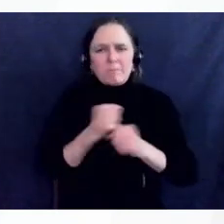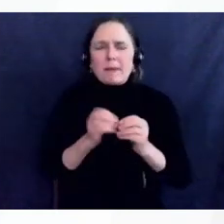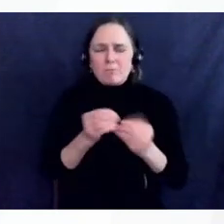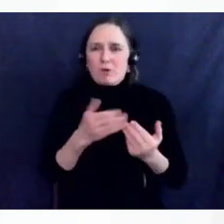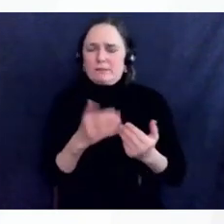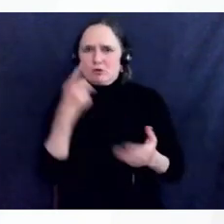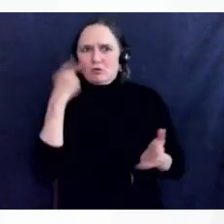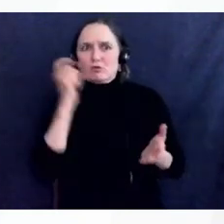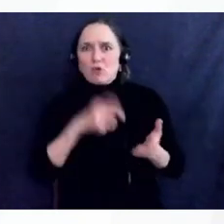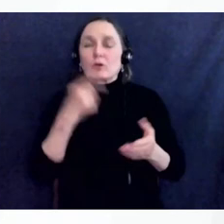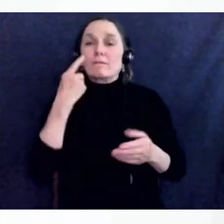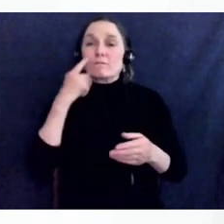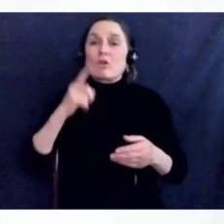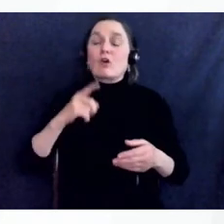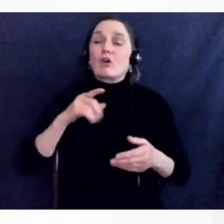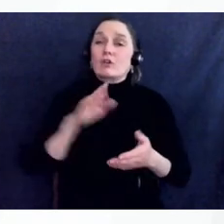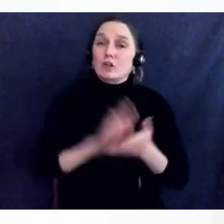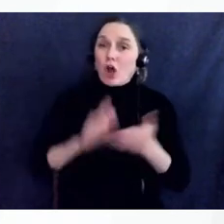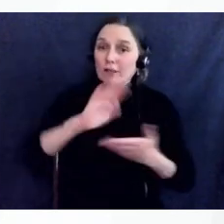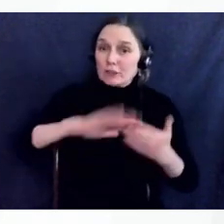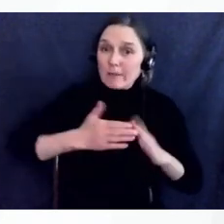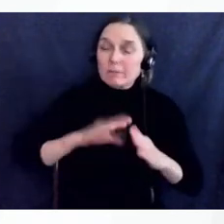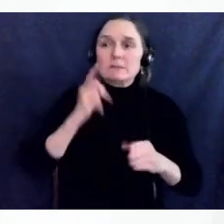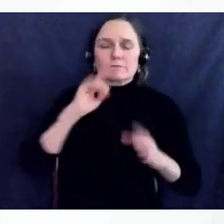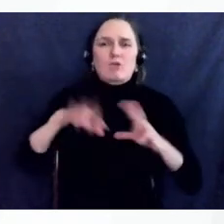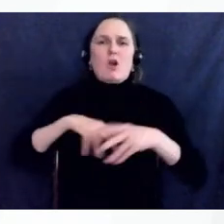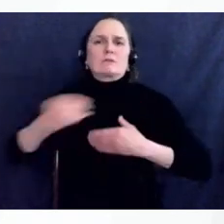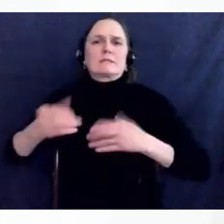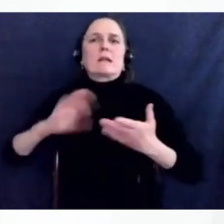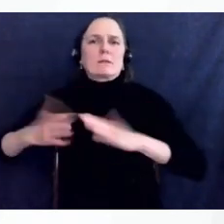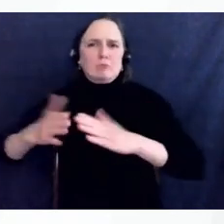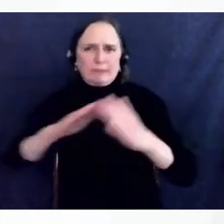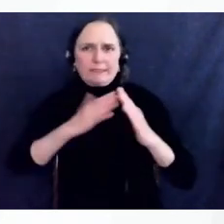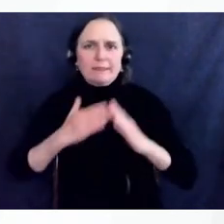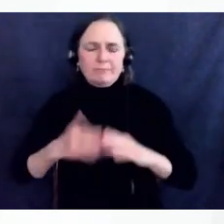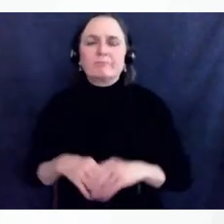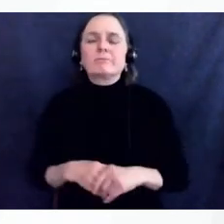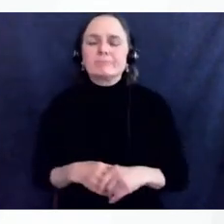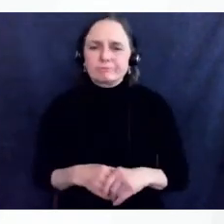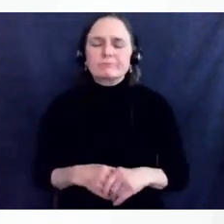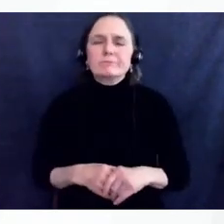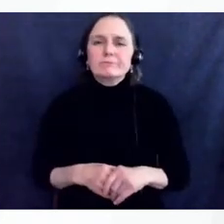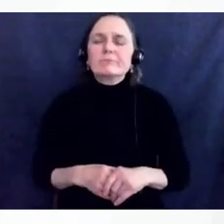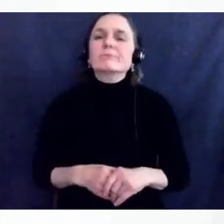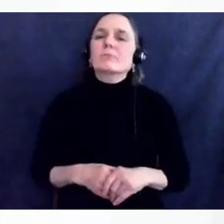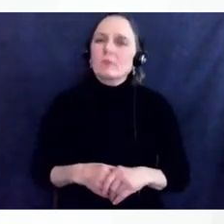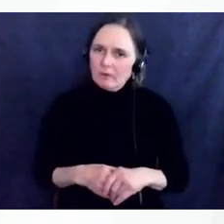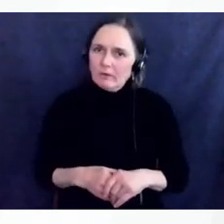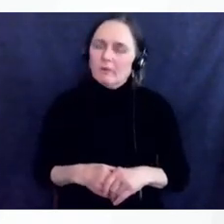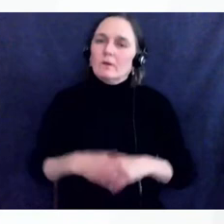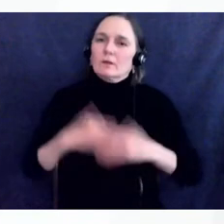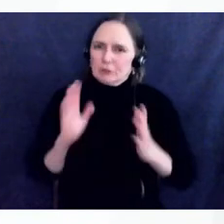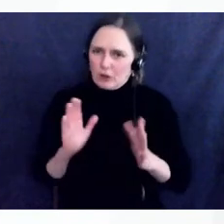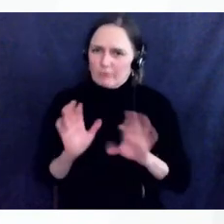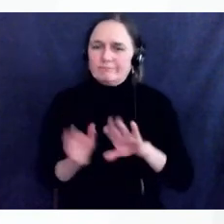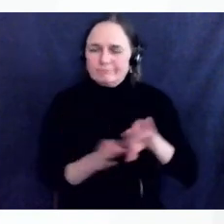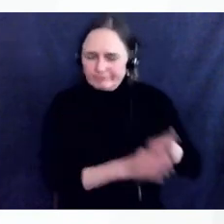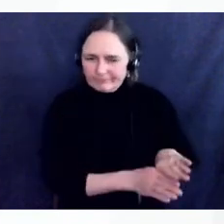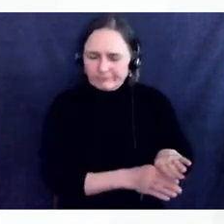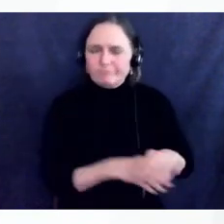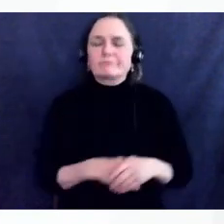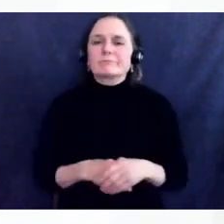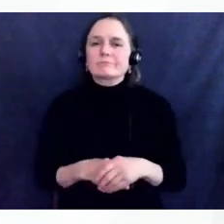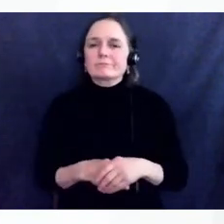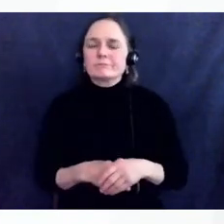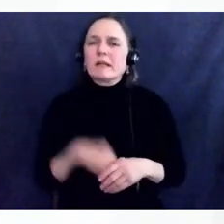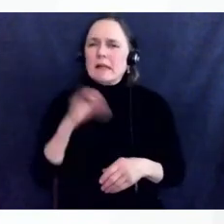day. For white faculty like me, that work begins by recognizing and acknowledging our privilege